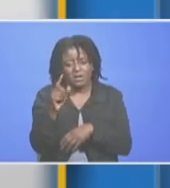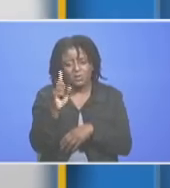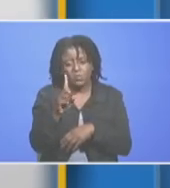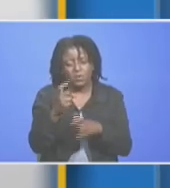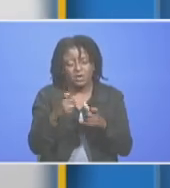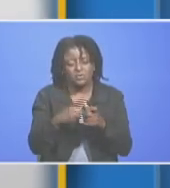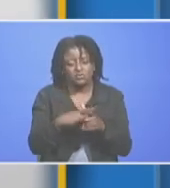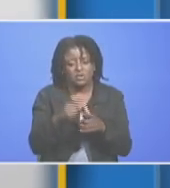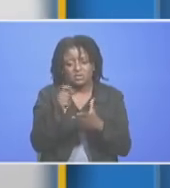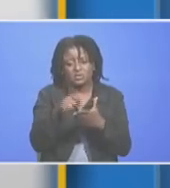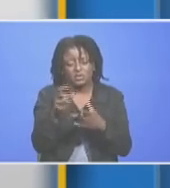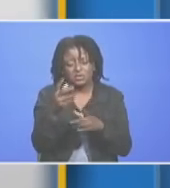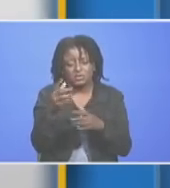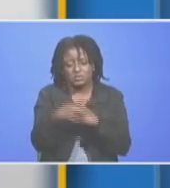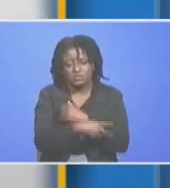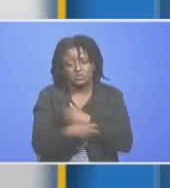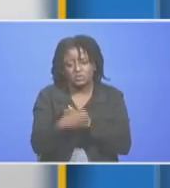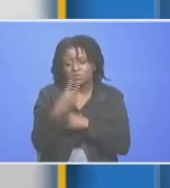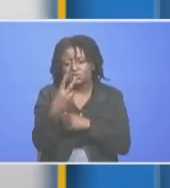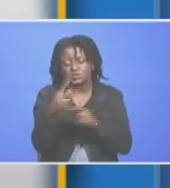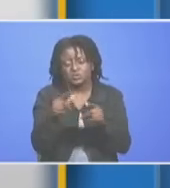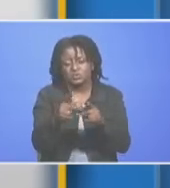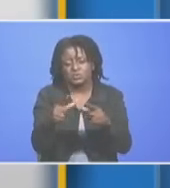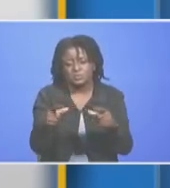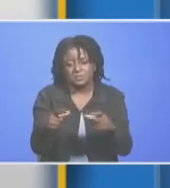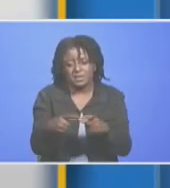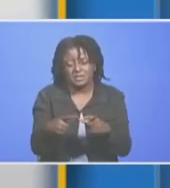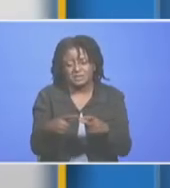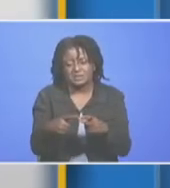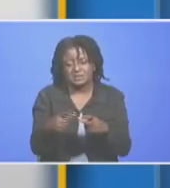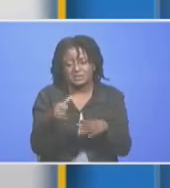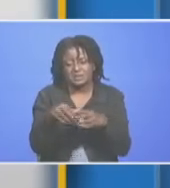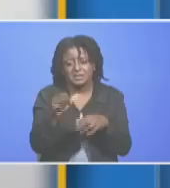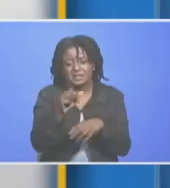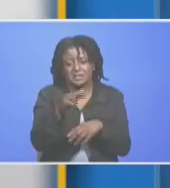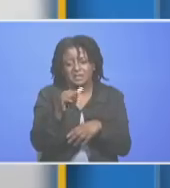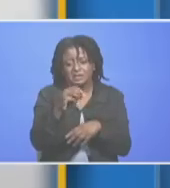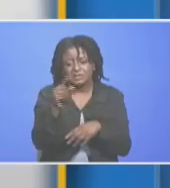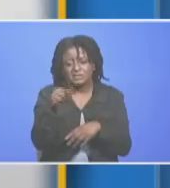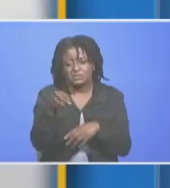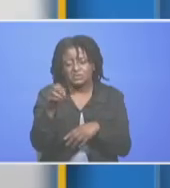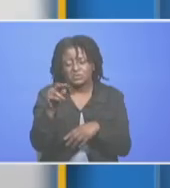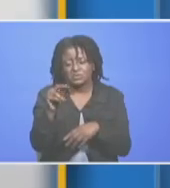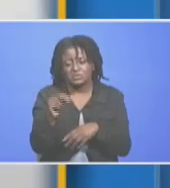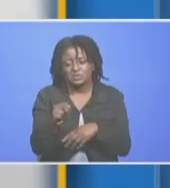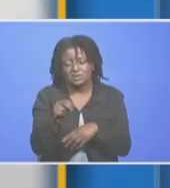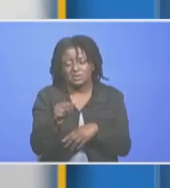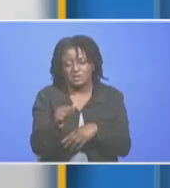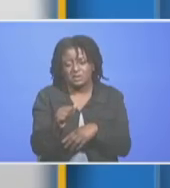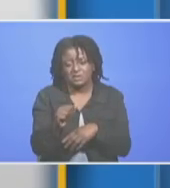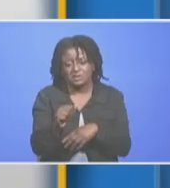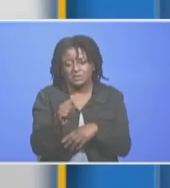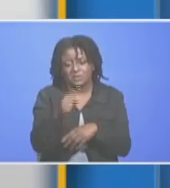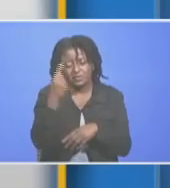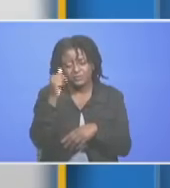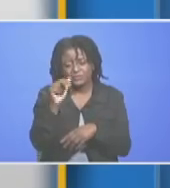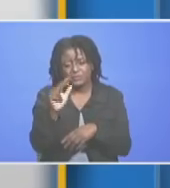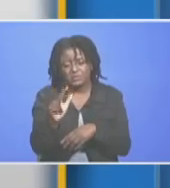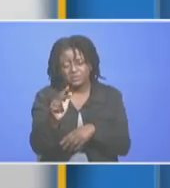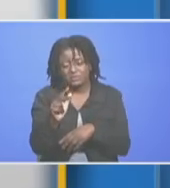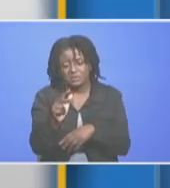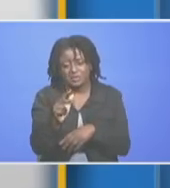bases in Jacksonville's 9-2 thumping of Pensacola. In the Arizona League, Orveo Saint 1 for 3 in RBI as the Brewers double up the